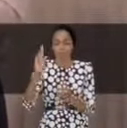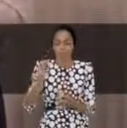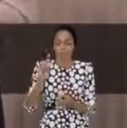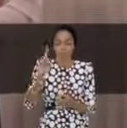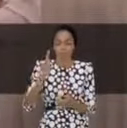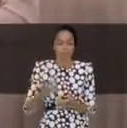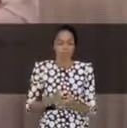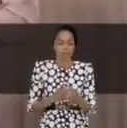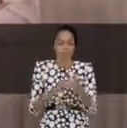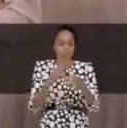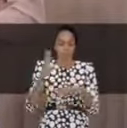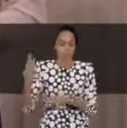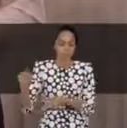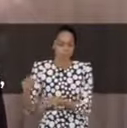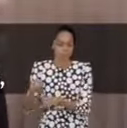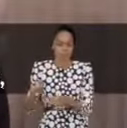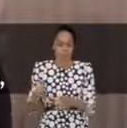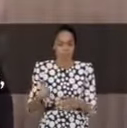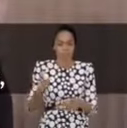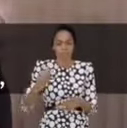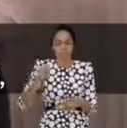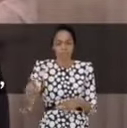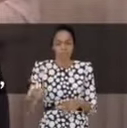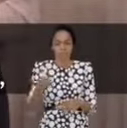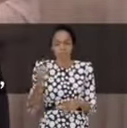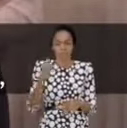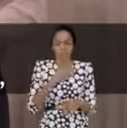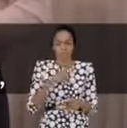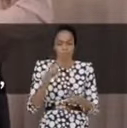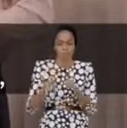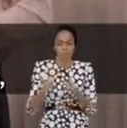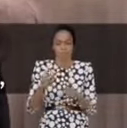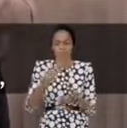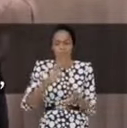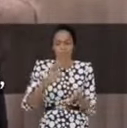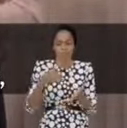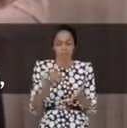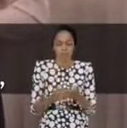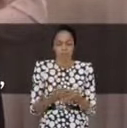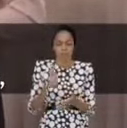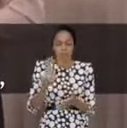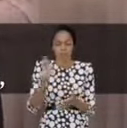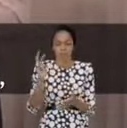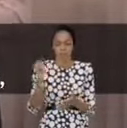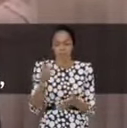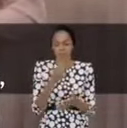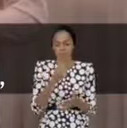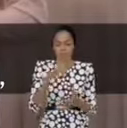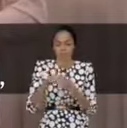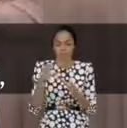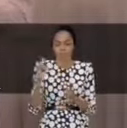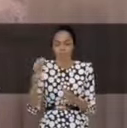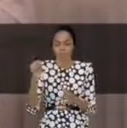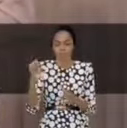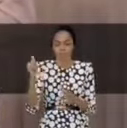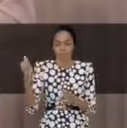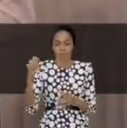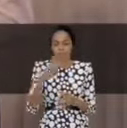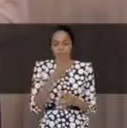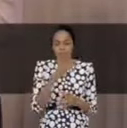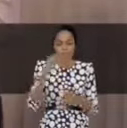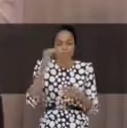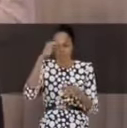pursued them. And Jacob and the people then reached Bethel in Canaan. And there he